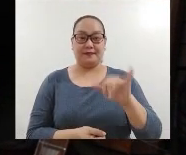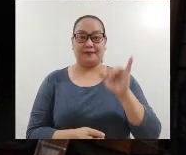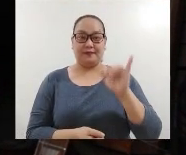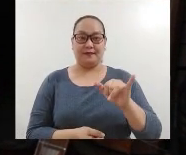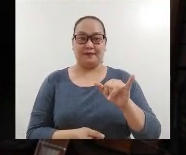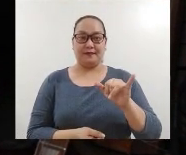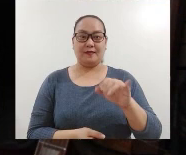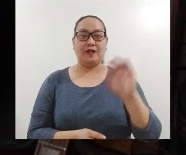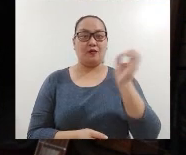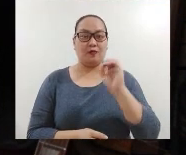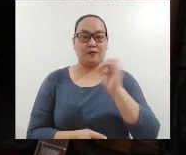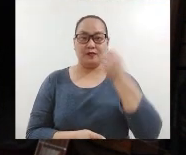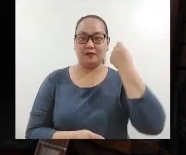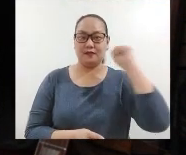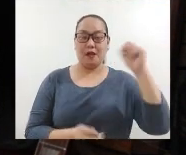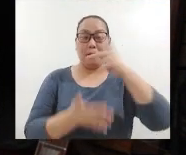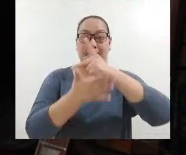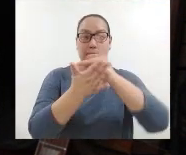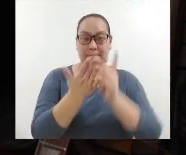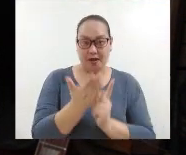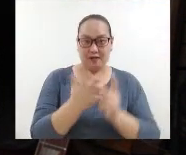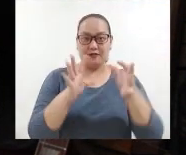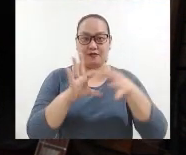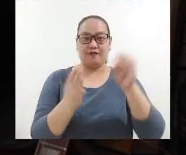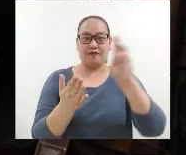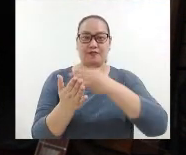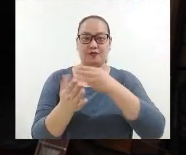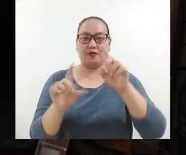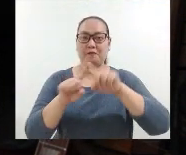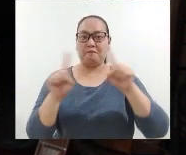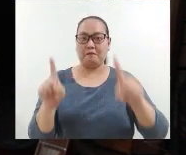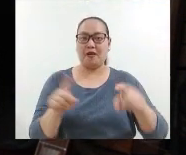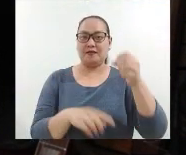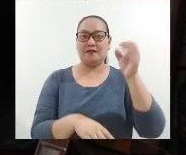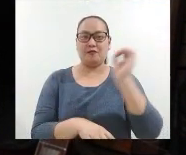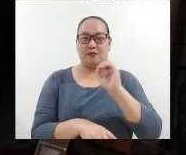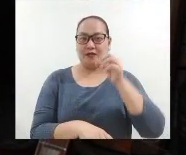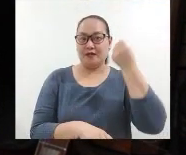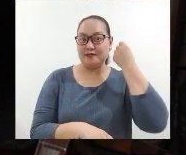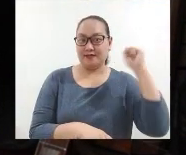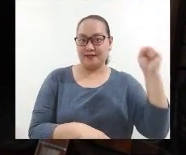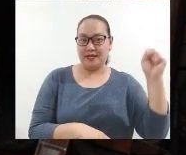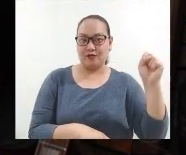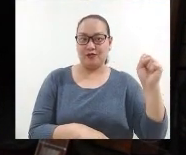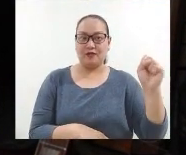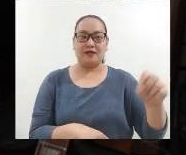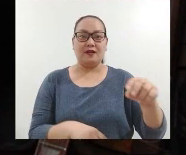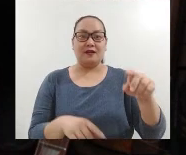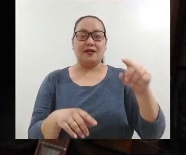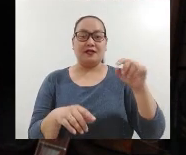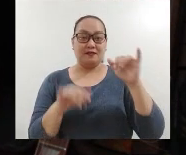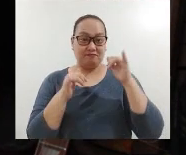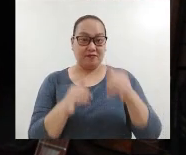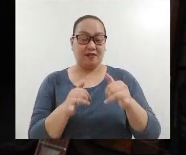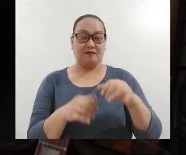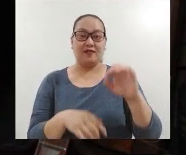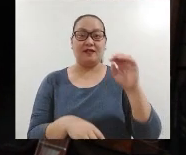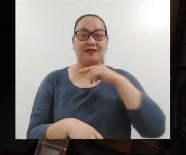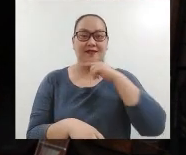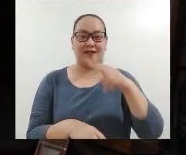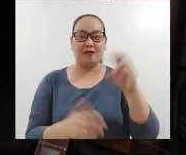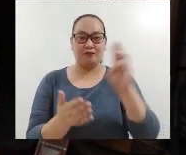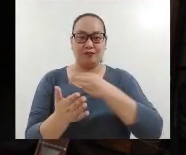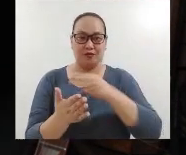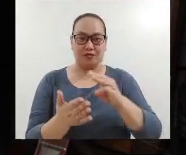Yes, silence is a part of music, but silence itself is not music at all. Now let's go back